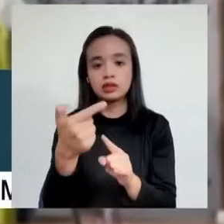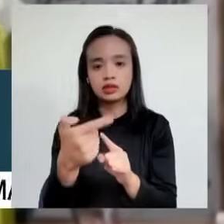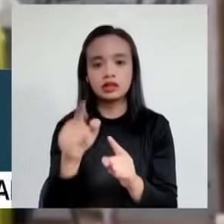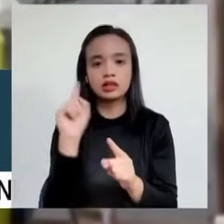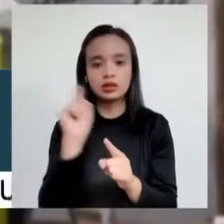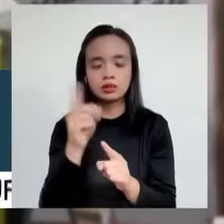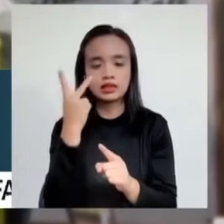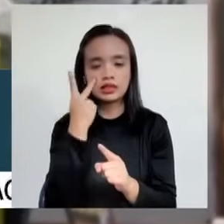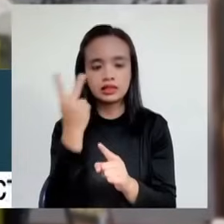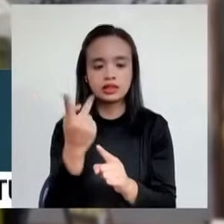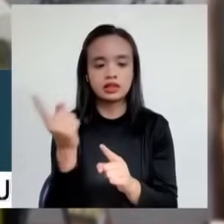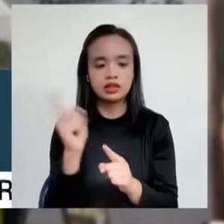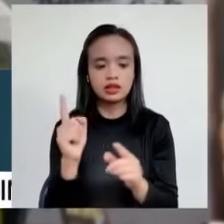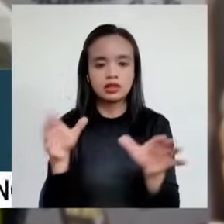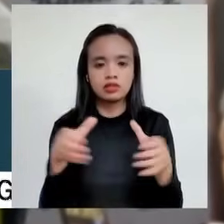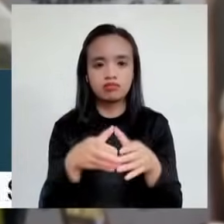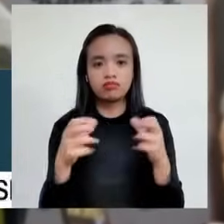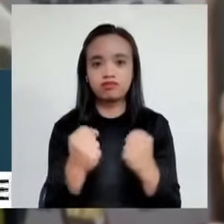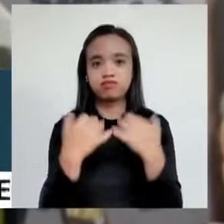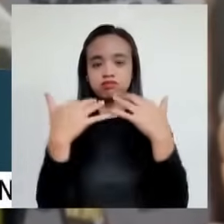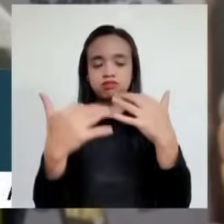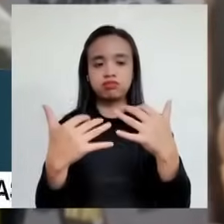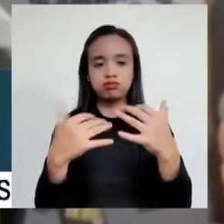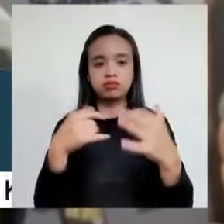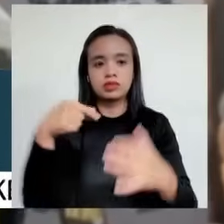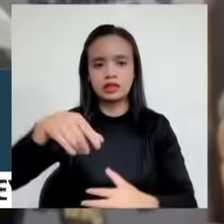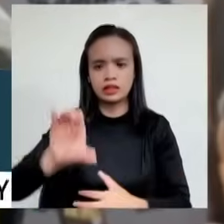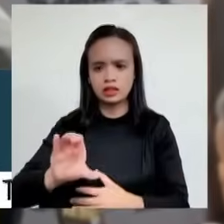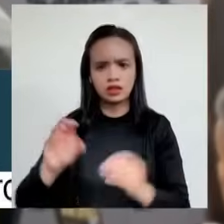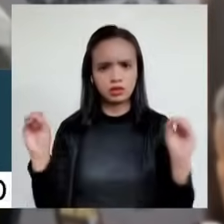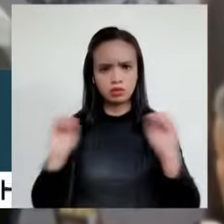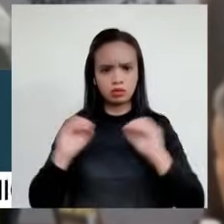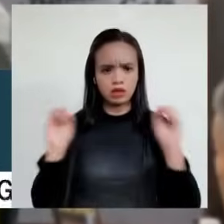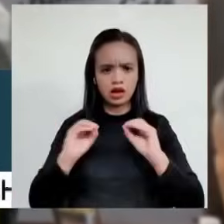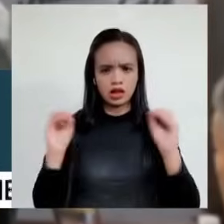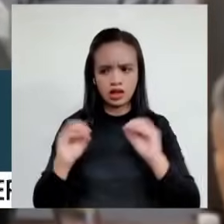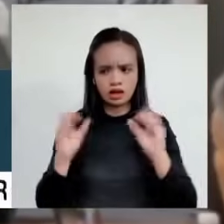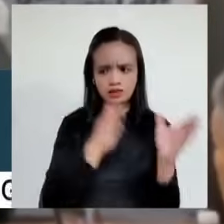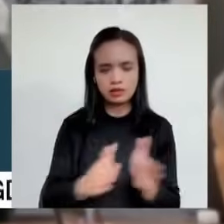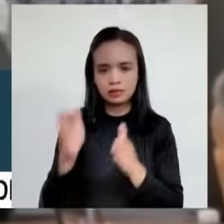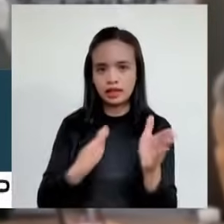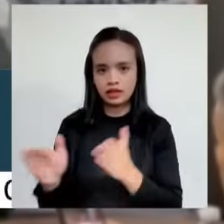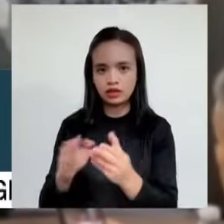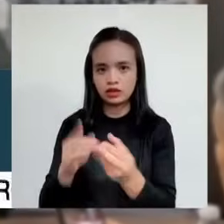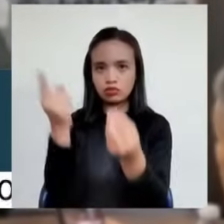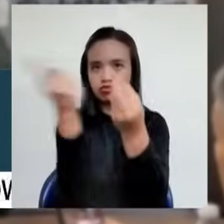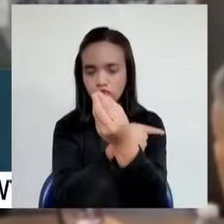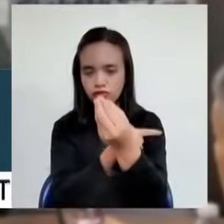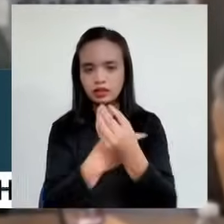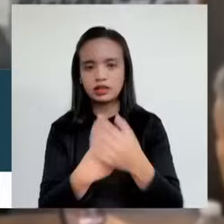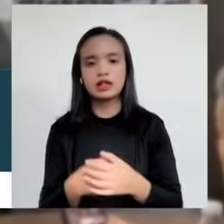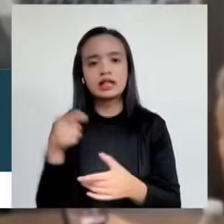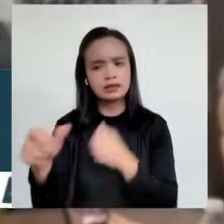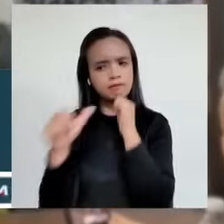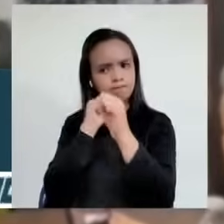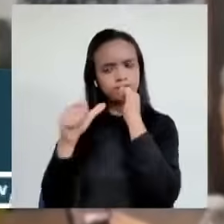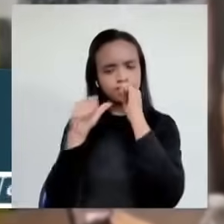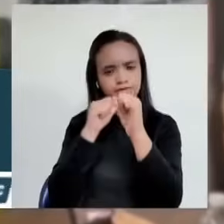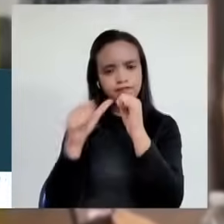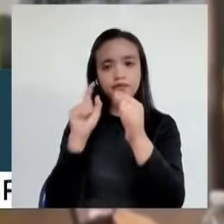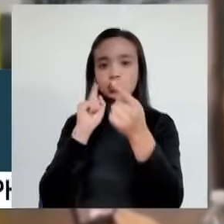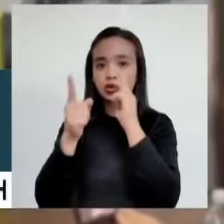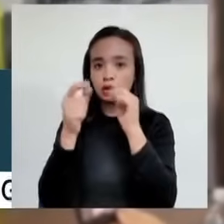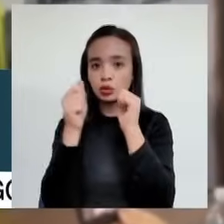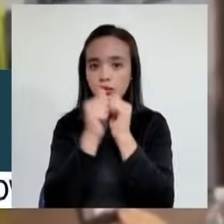said in a forum in Quezon City that they did not hatch any plans to overthrow the government. They also denied approaching and talking to armed forces